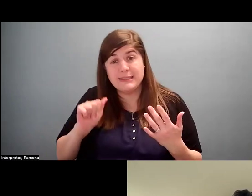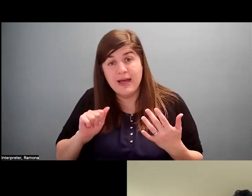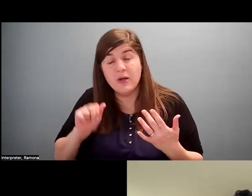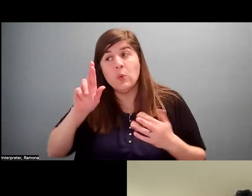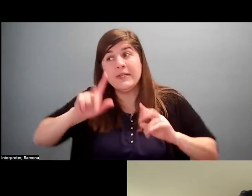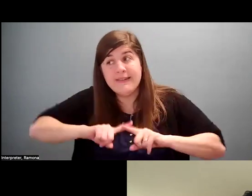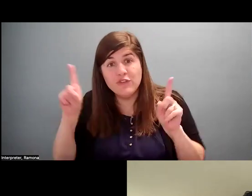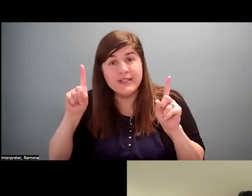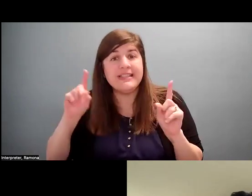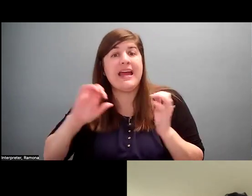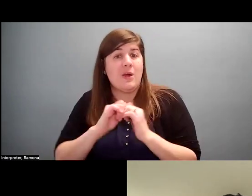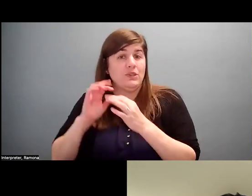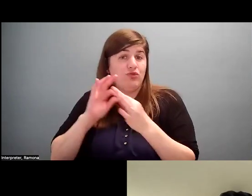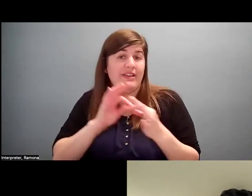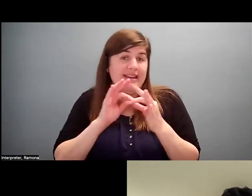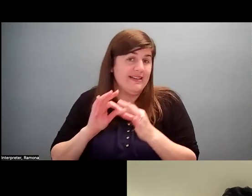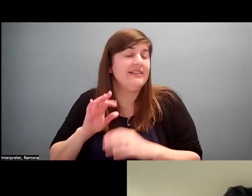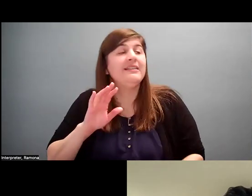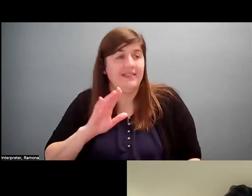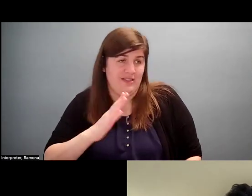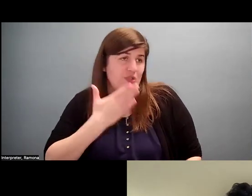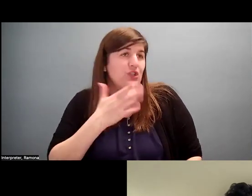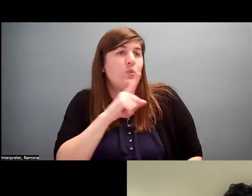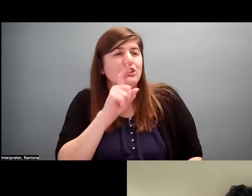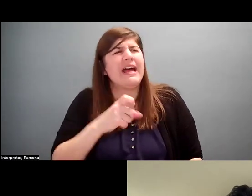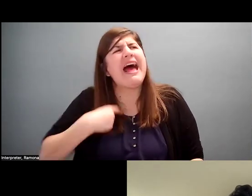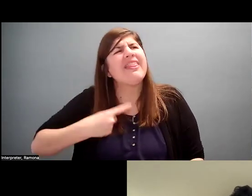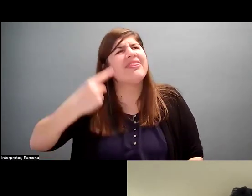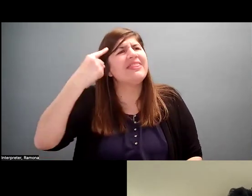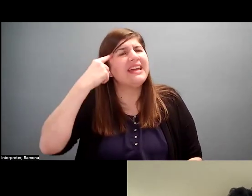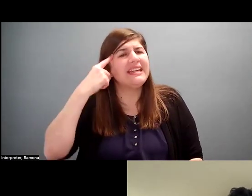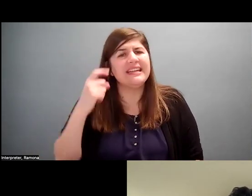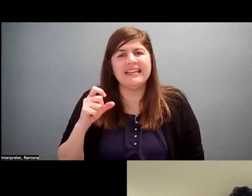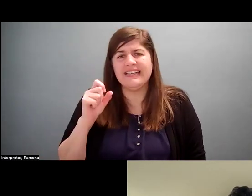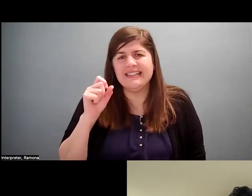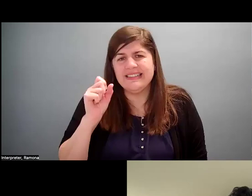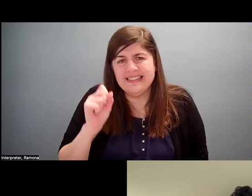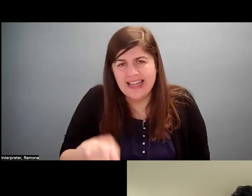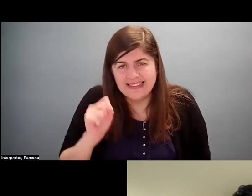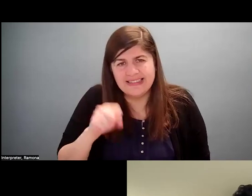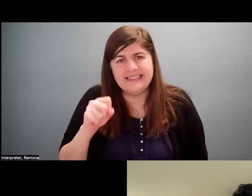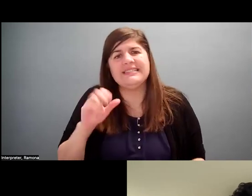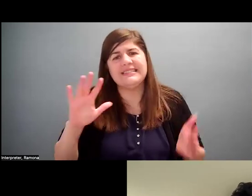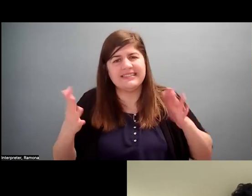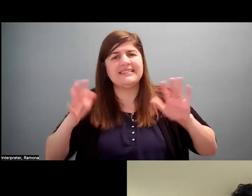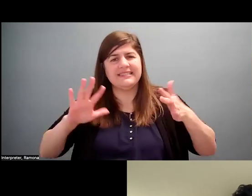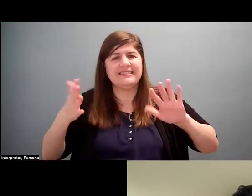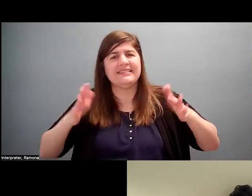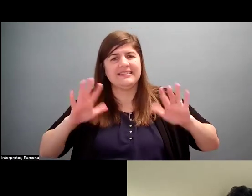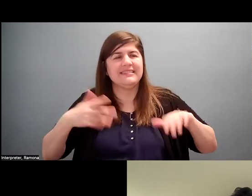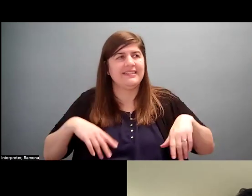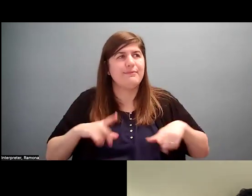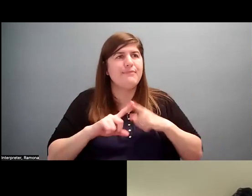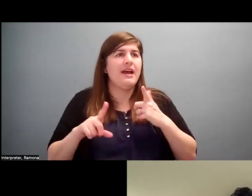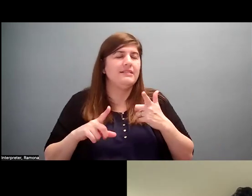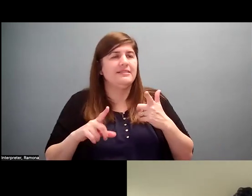related? Good question. I think yeah, it kind of is a plasma, but there's